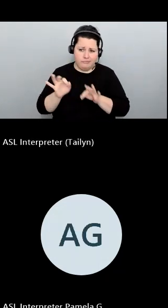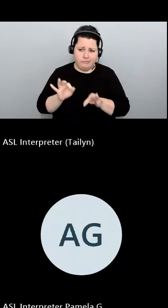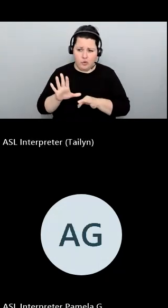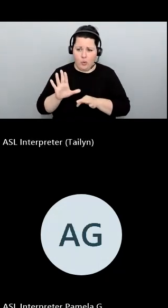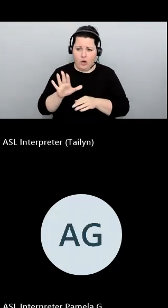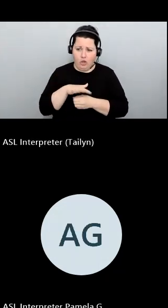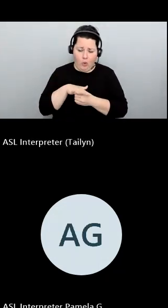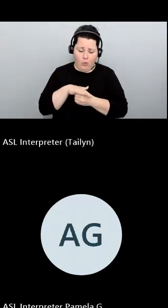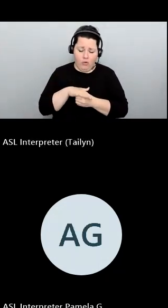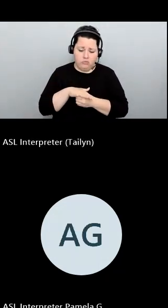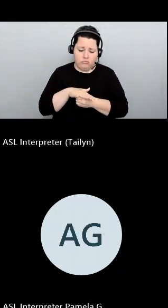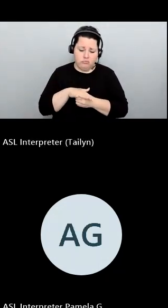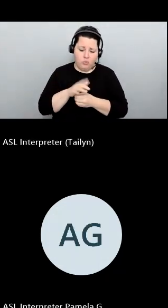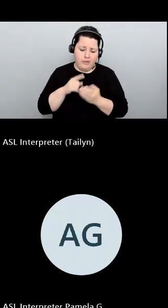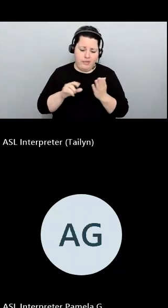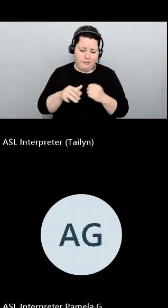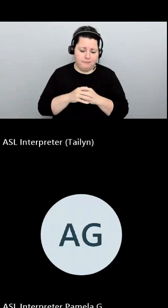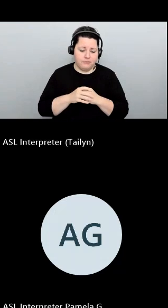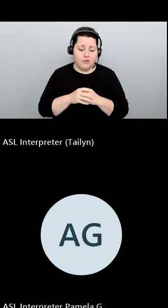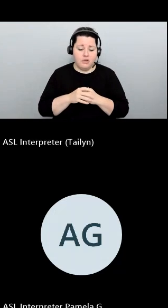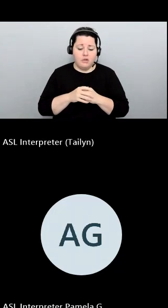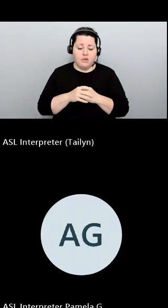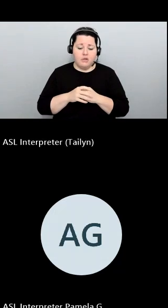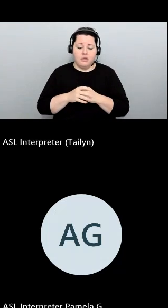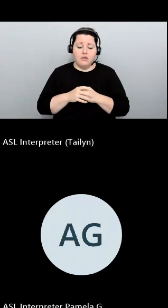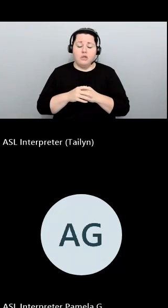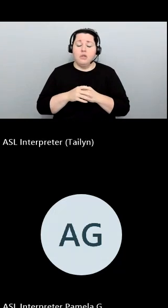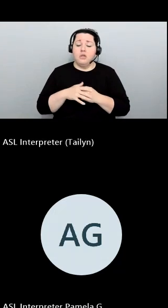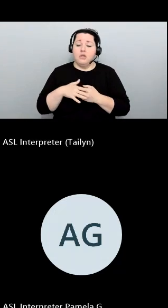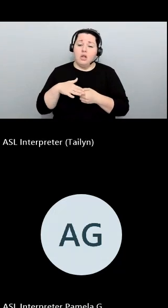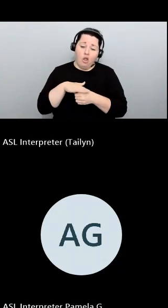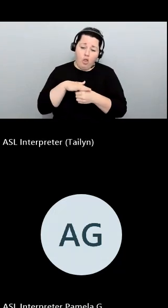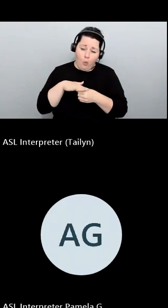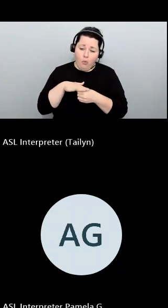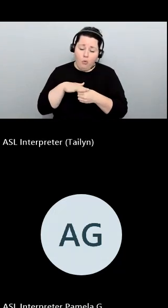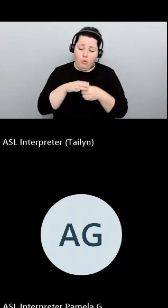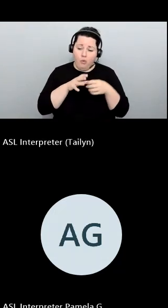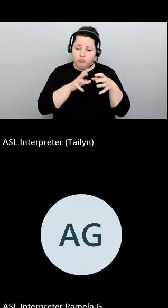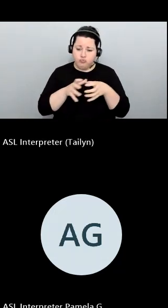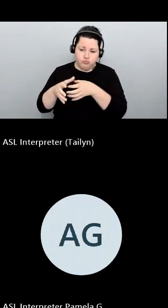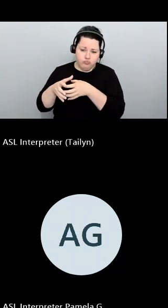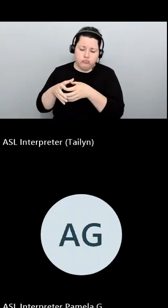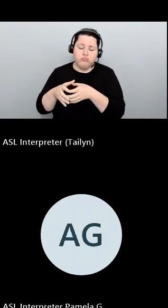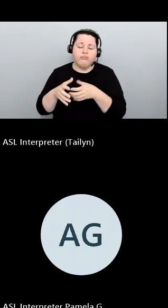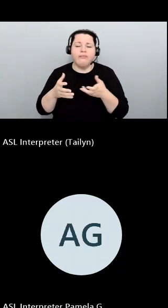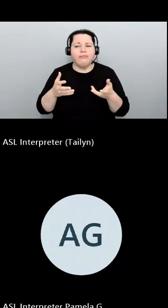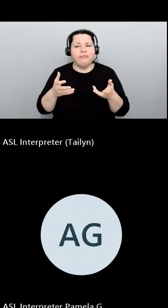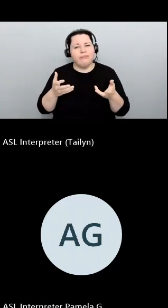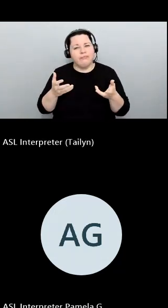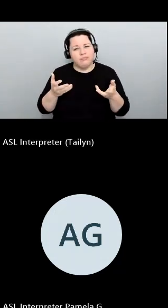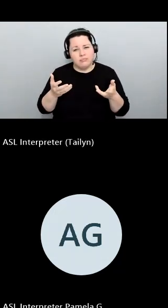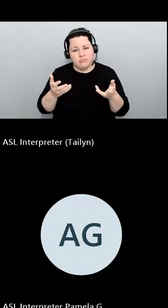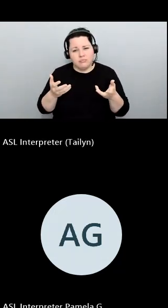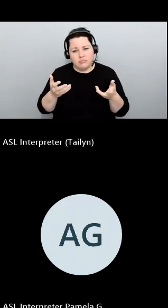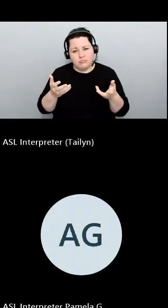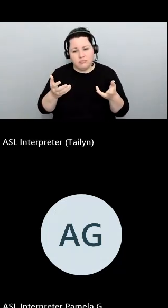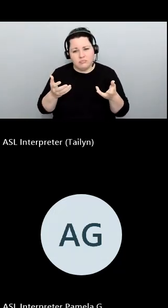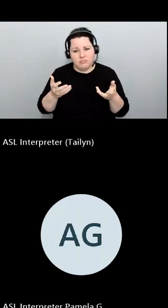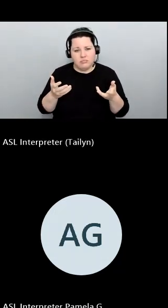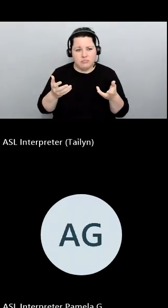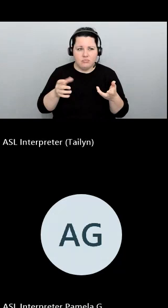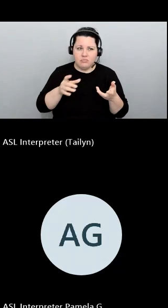is. But locals are not always like super consistent in